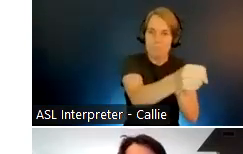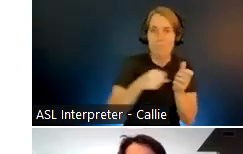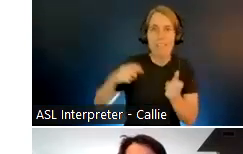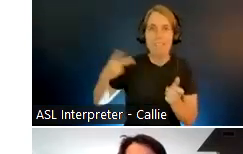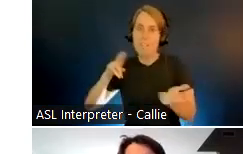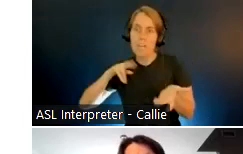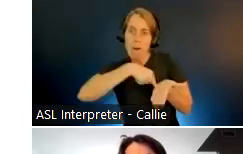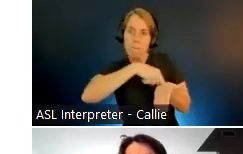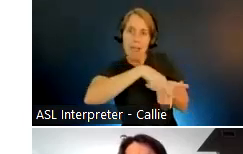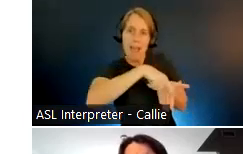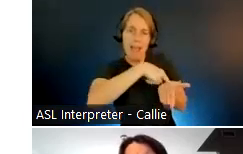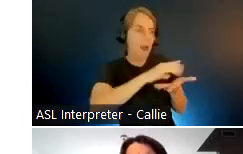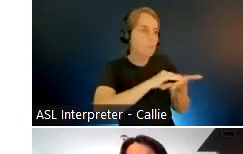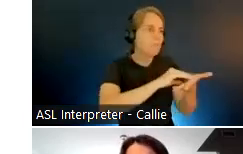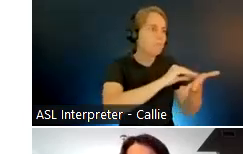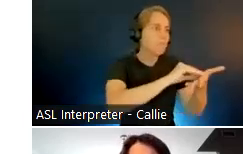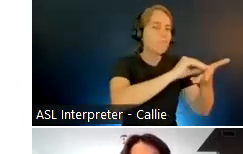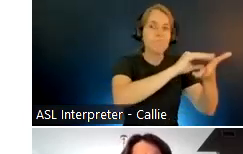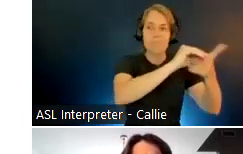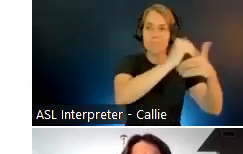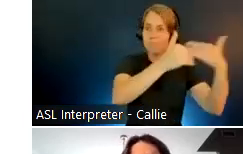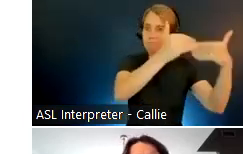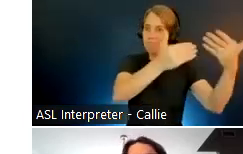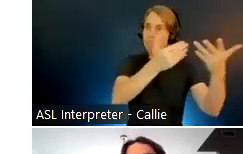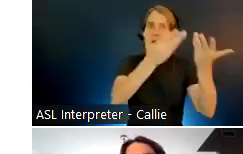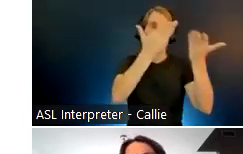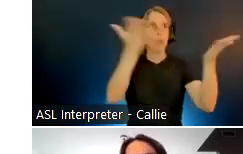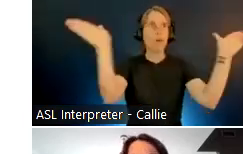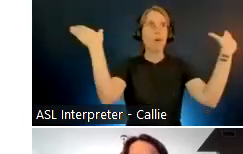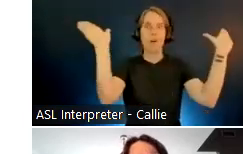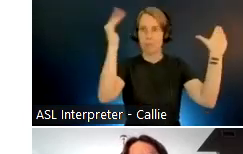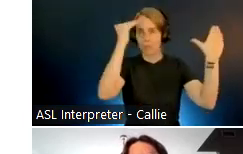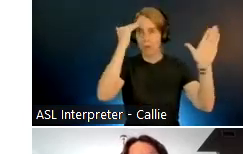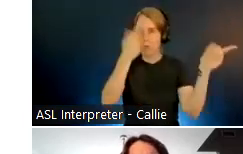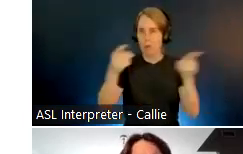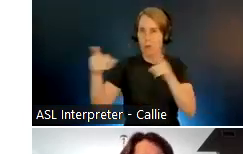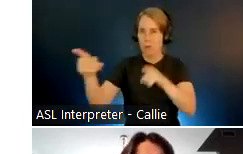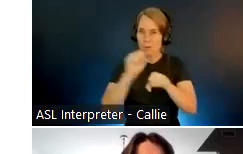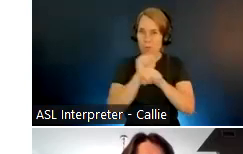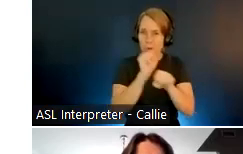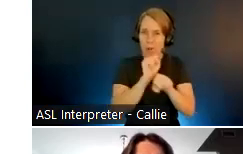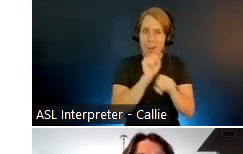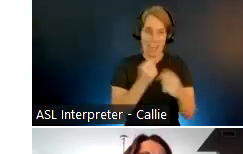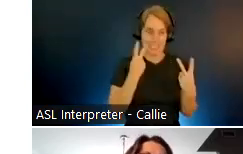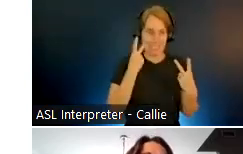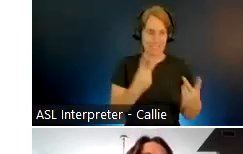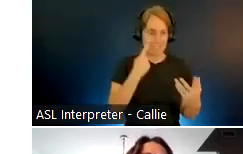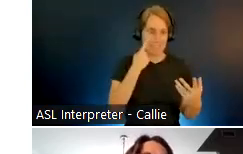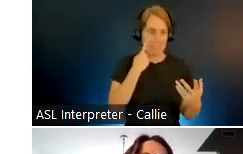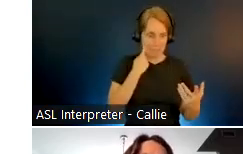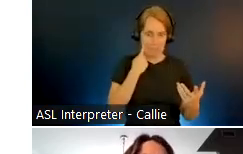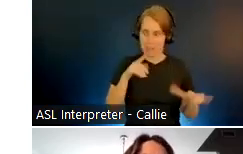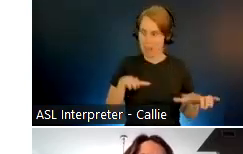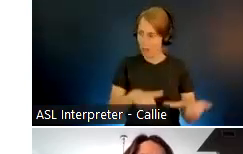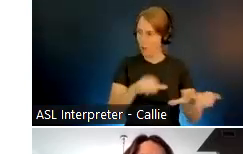important to help a student learn more about what types of jobs are out there, really get to see a job in action